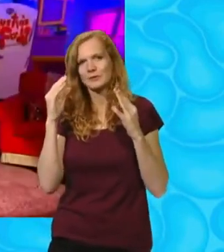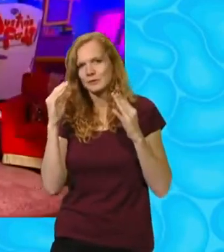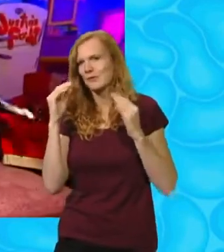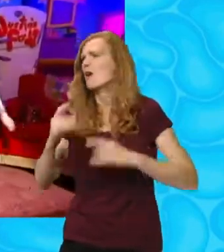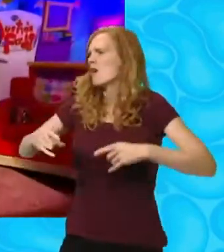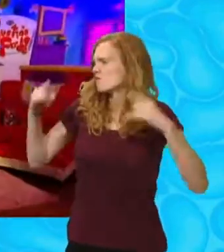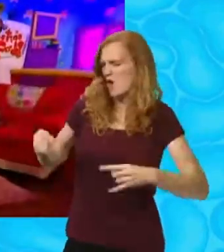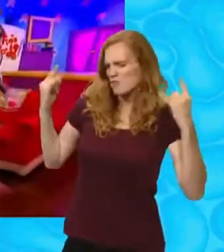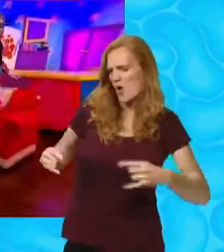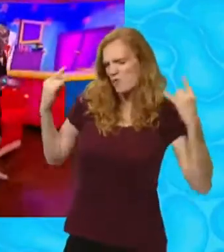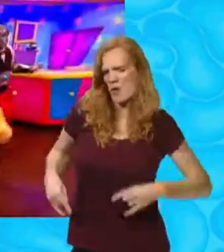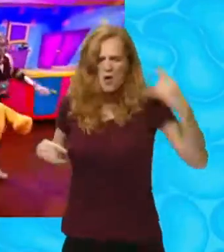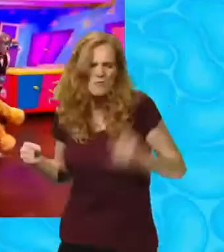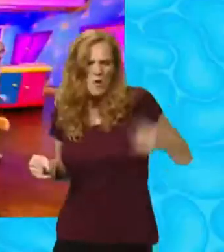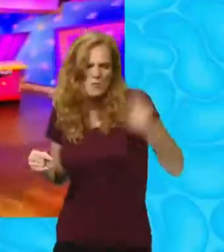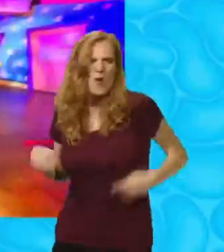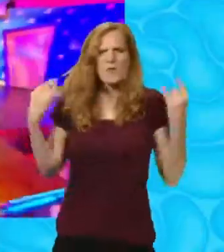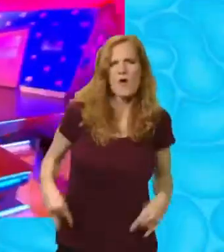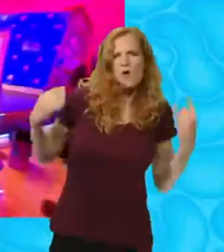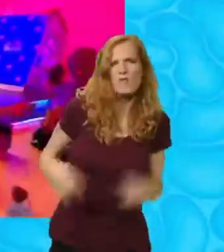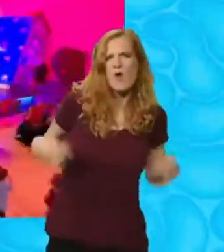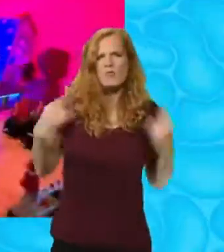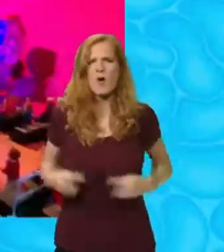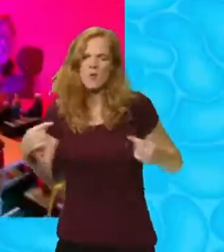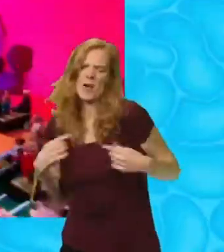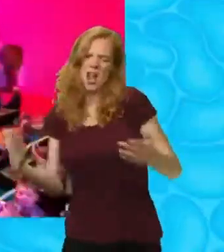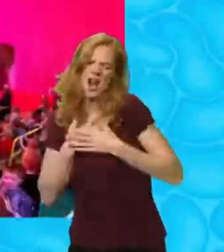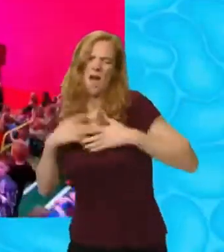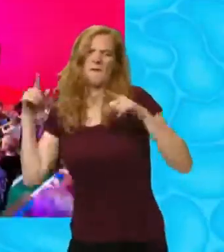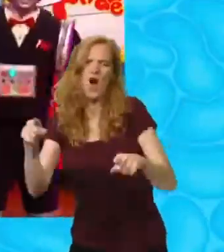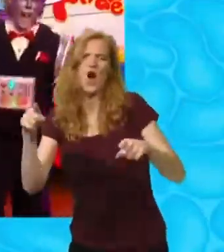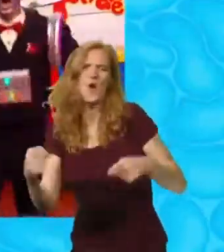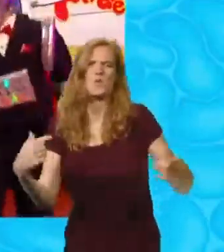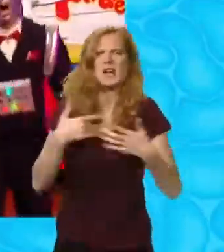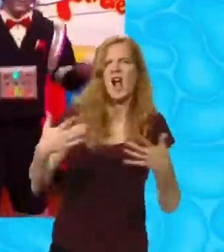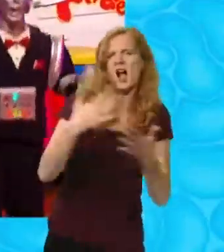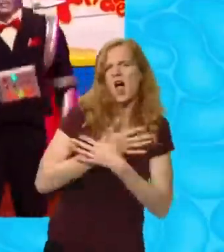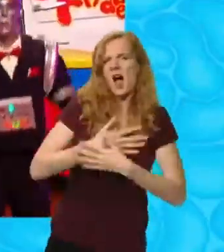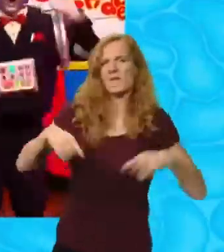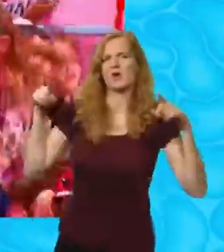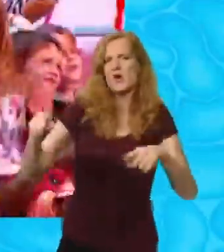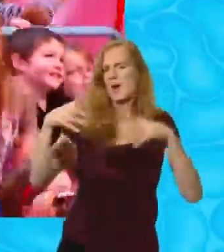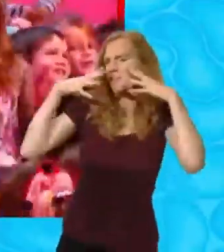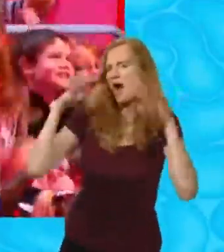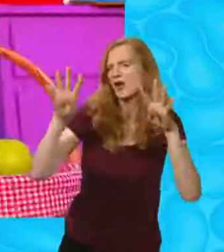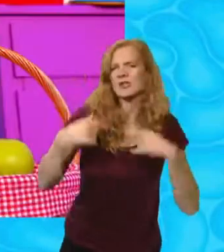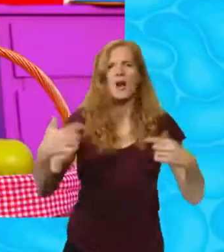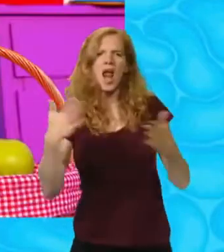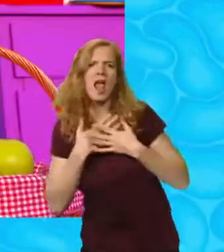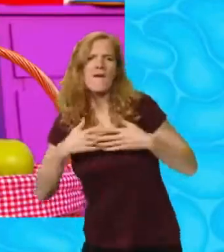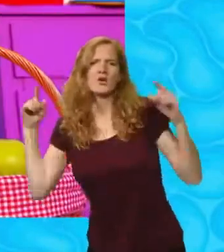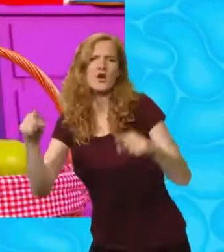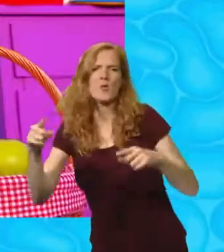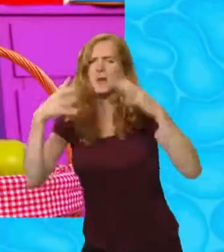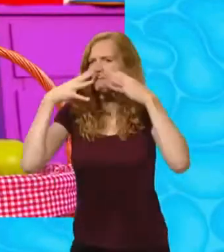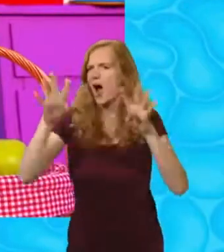Come on, here we go! Little monster, we love you! Little monster, we do! Hey, hey! Little